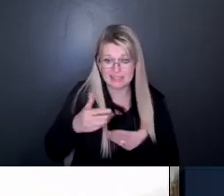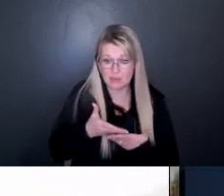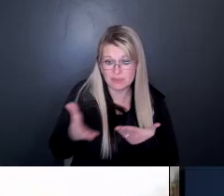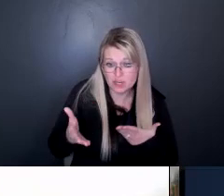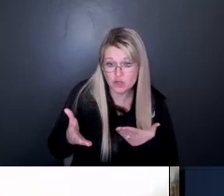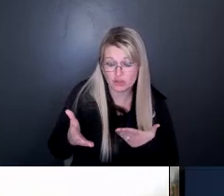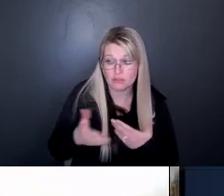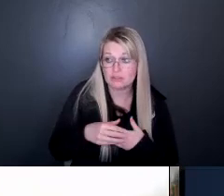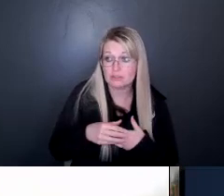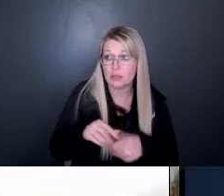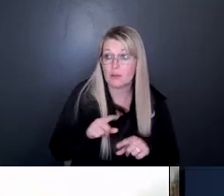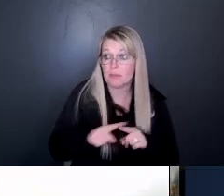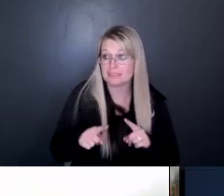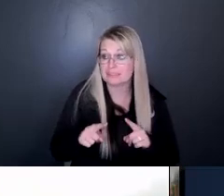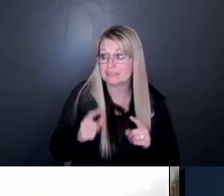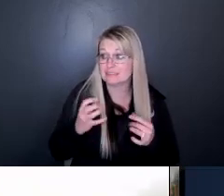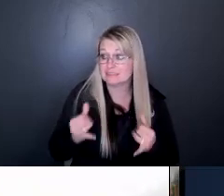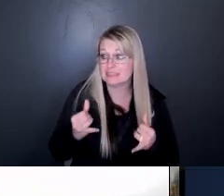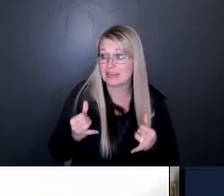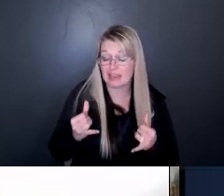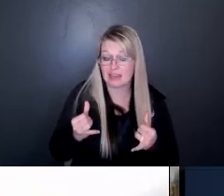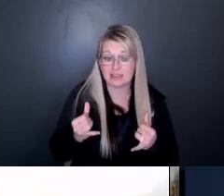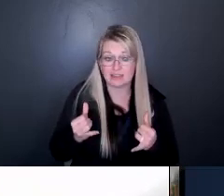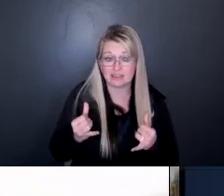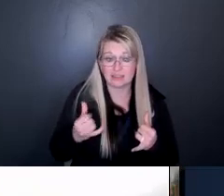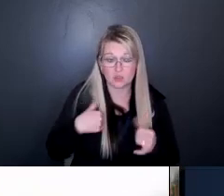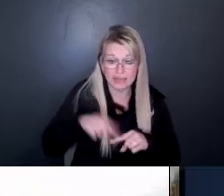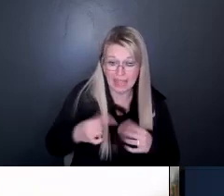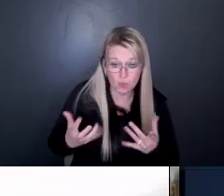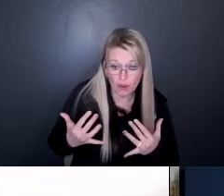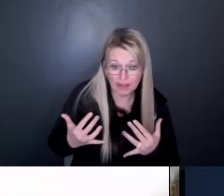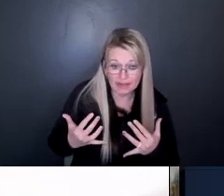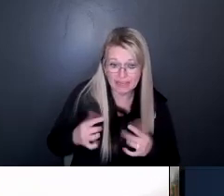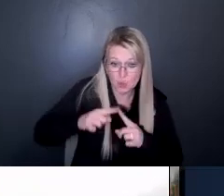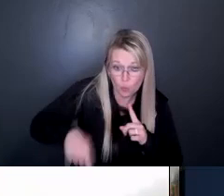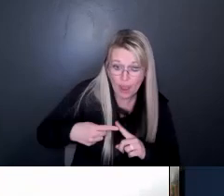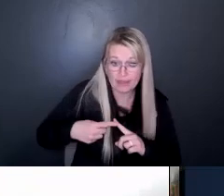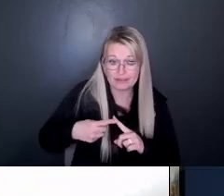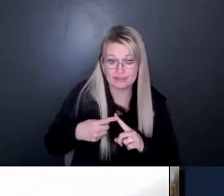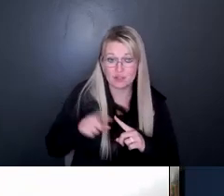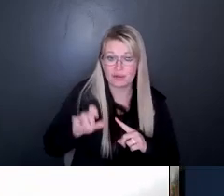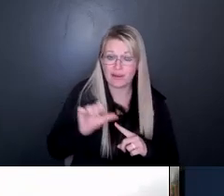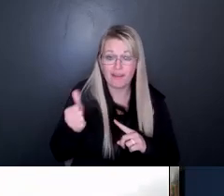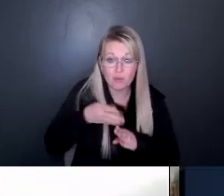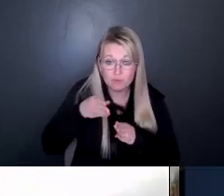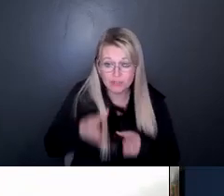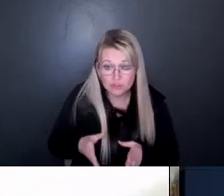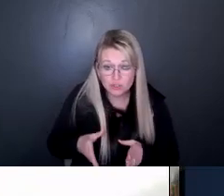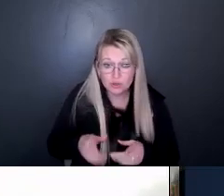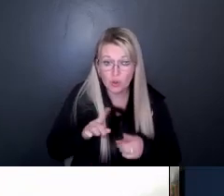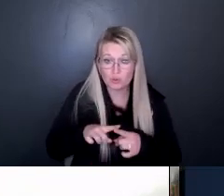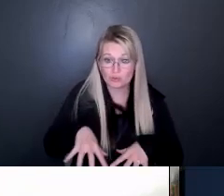locally. But there is when you cannot do it. There is when you need another professional to take on